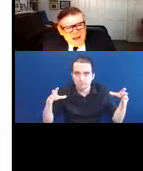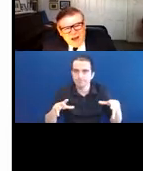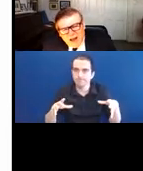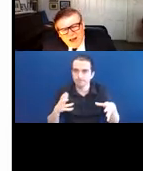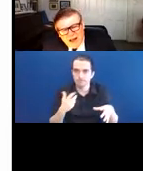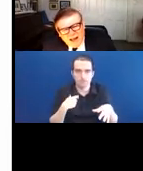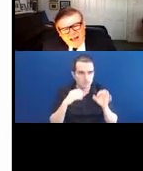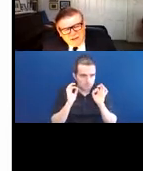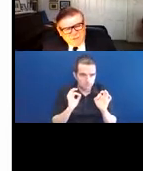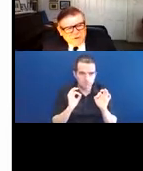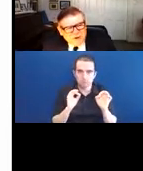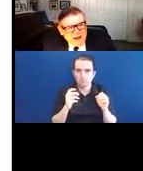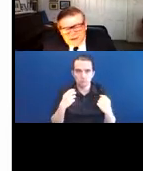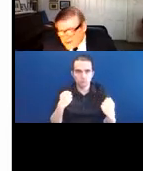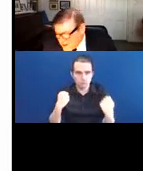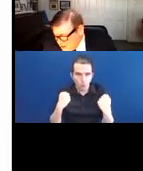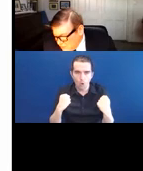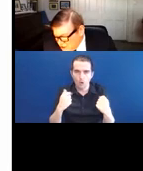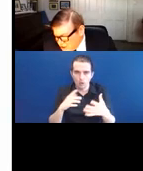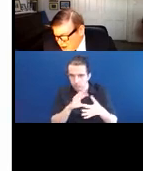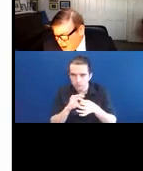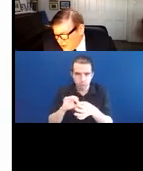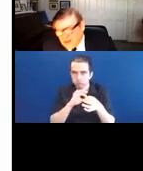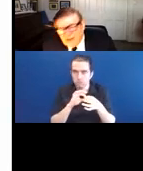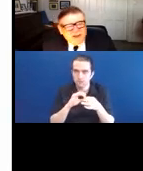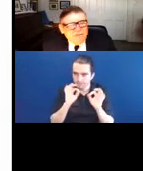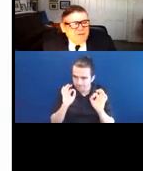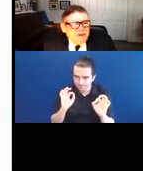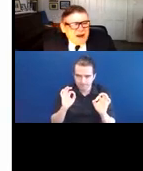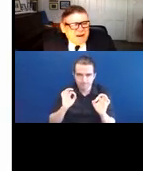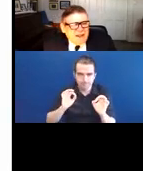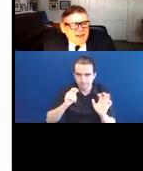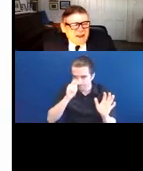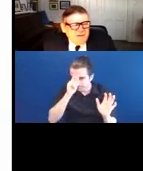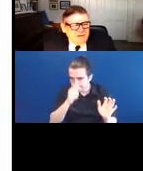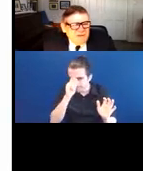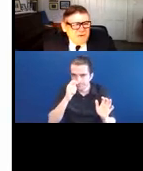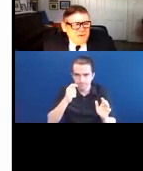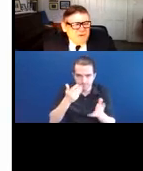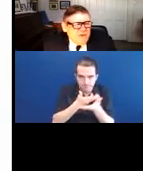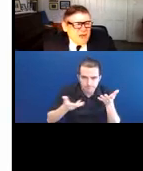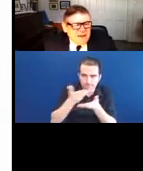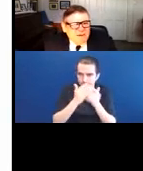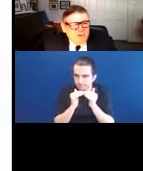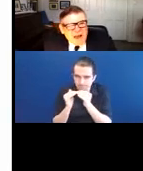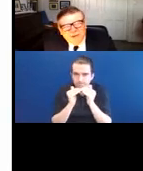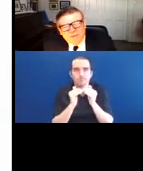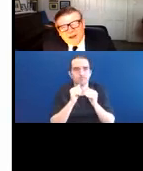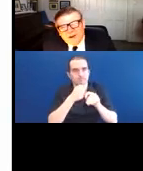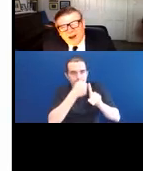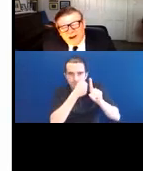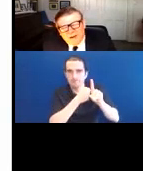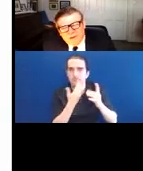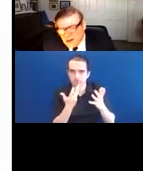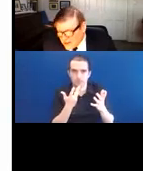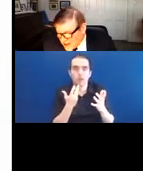be accountable to us, which is our criticism of the charities that don't do that. We have to make